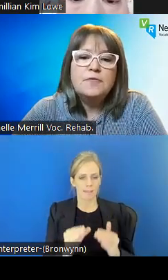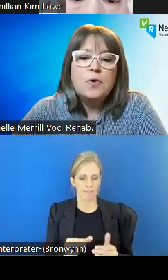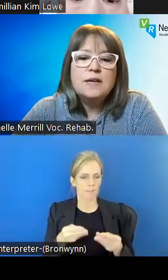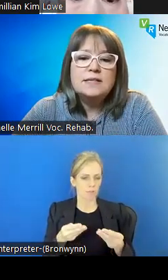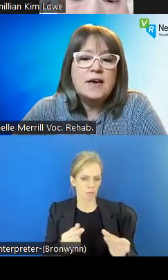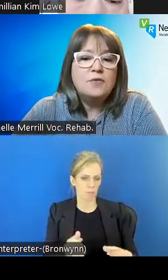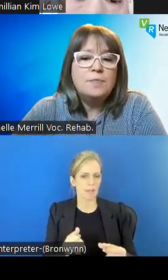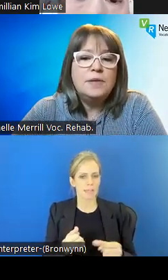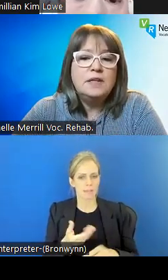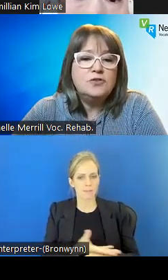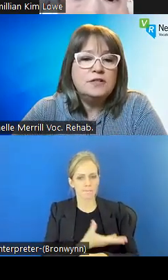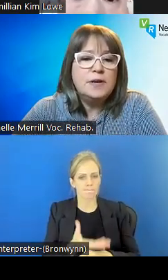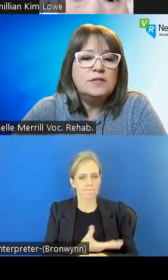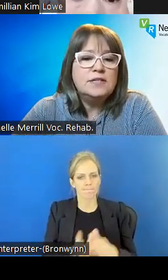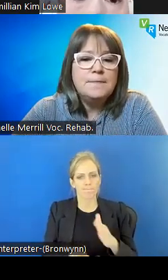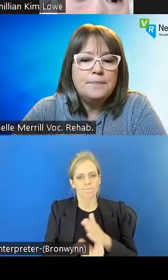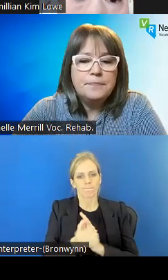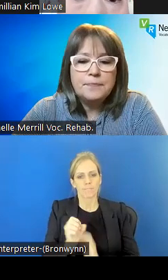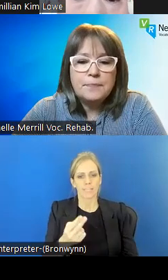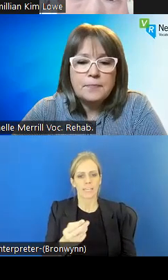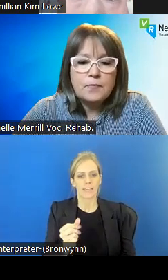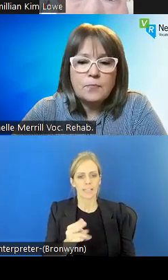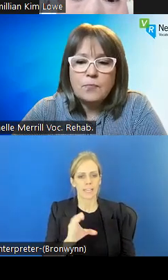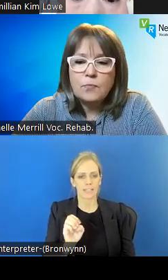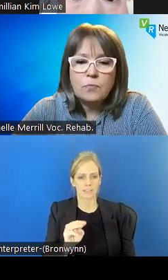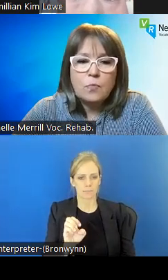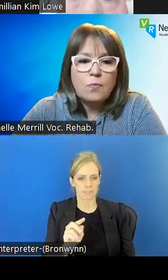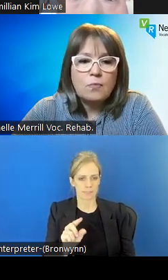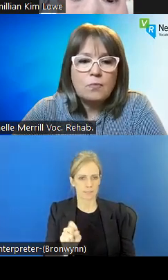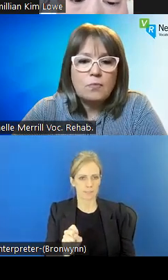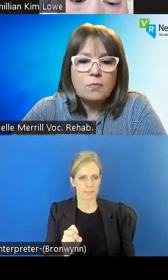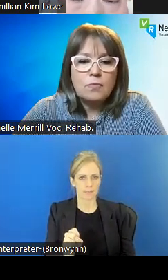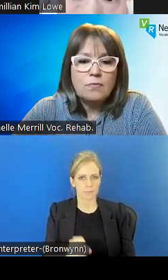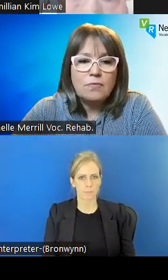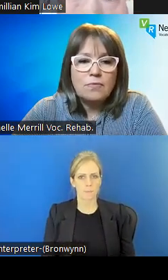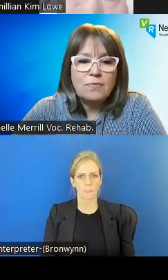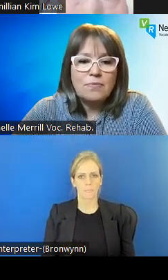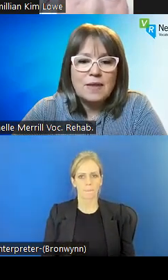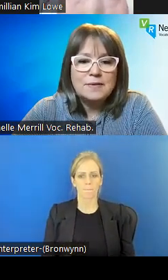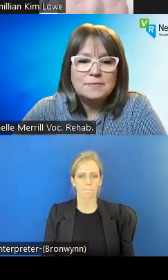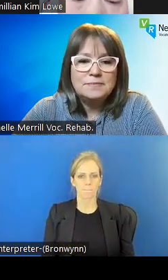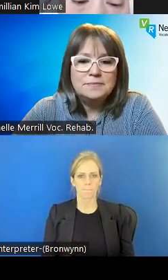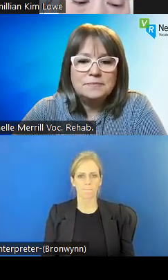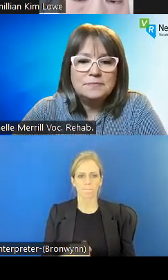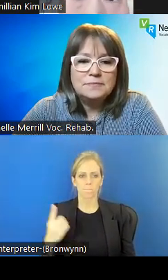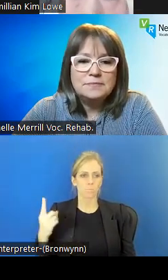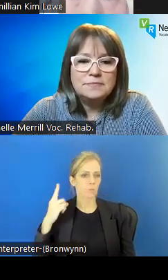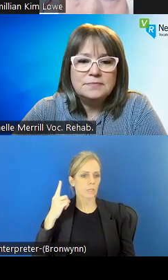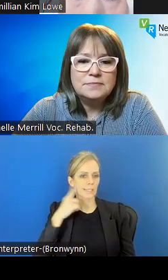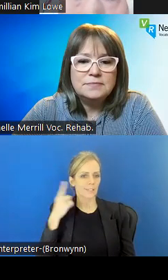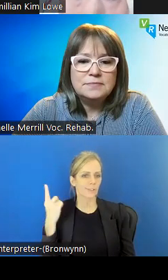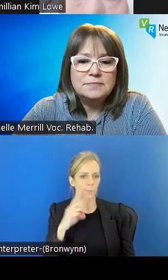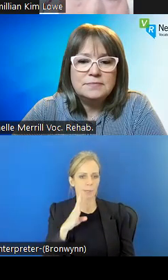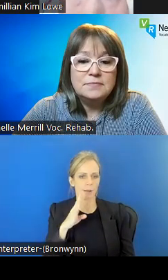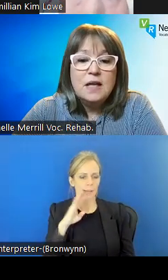Number 4 is accountability and transparency. Oh, what did I do wrong now? No, you ain't do nothing wrong. Oh, You just need to go